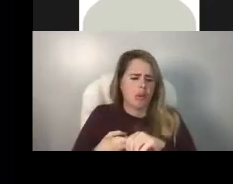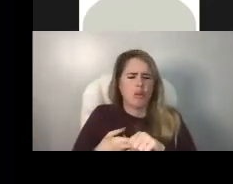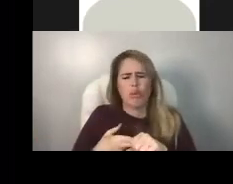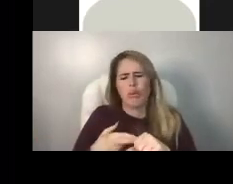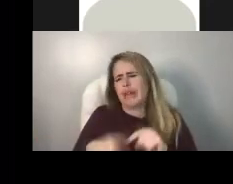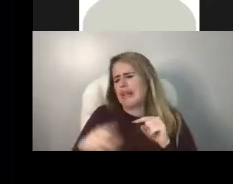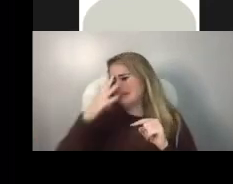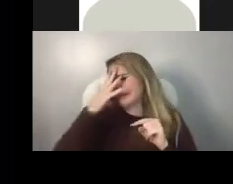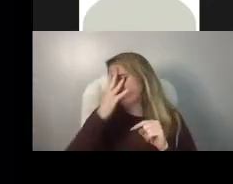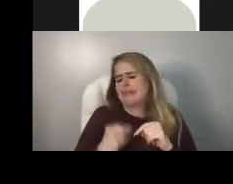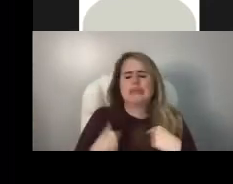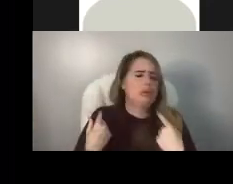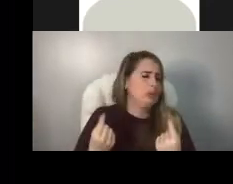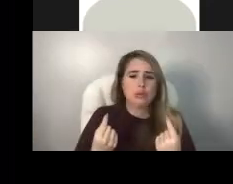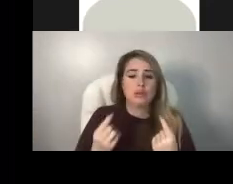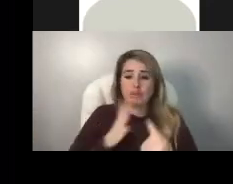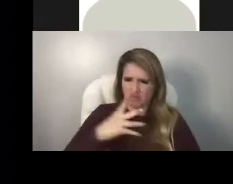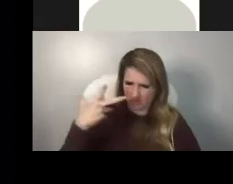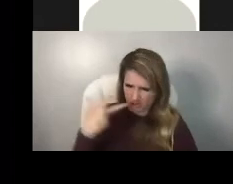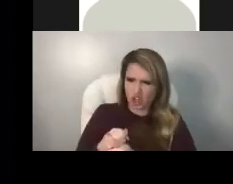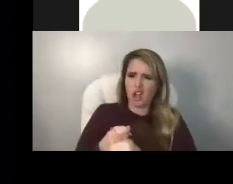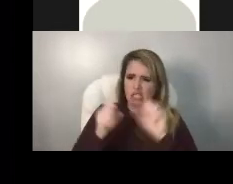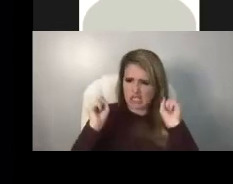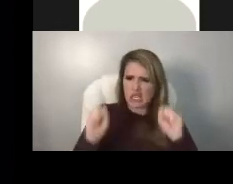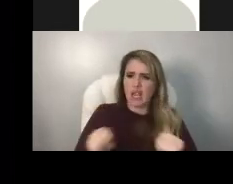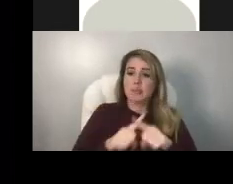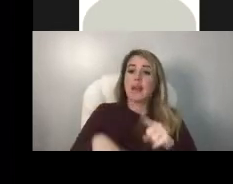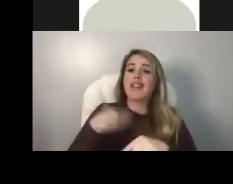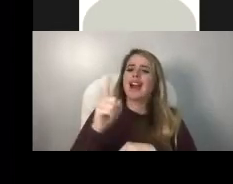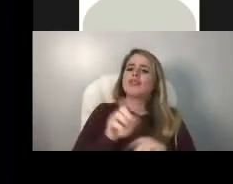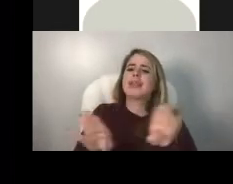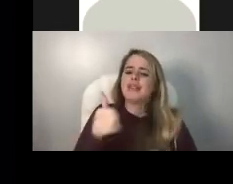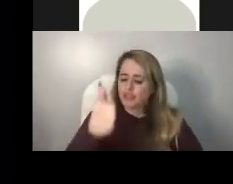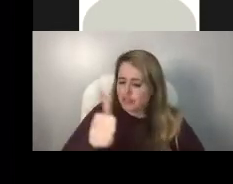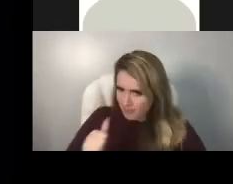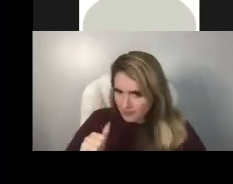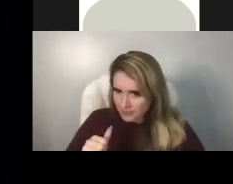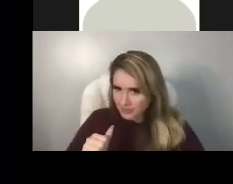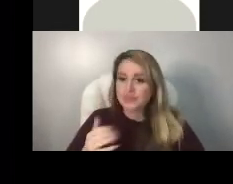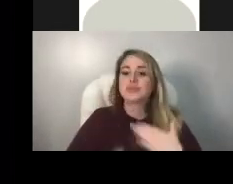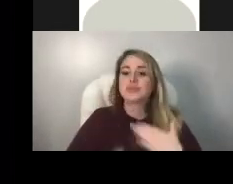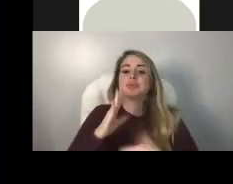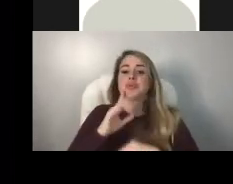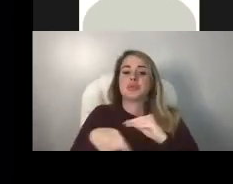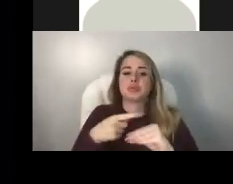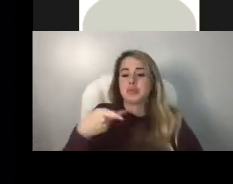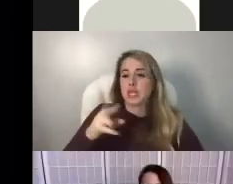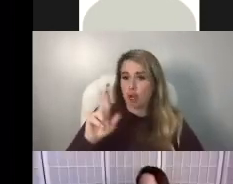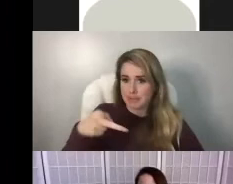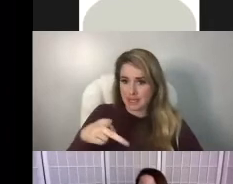and you got to behave yourself. The next thing I want to talk about is PRP, or platelet-rich